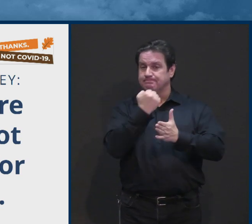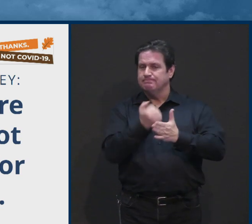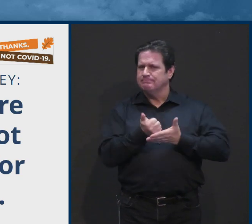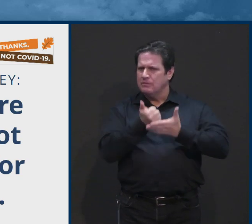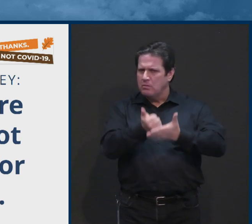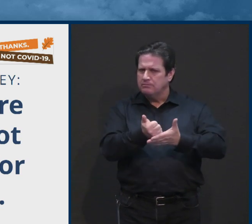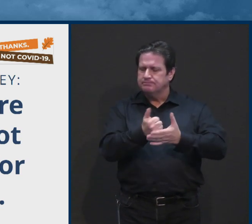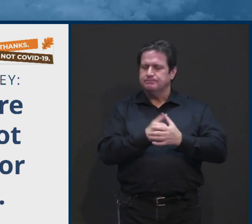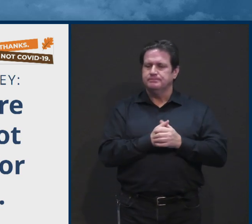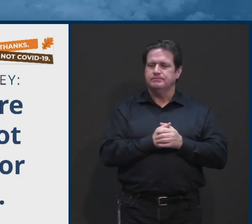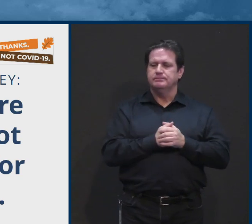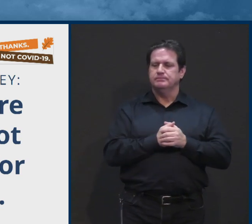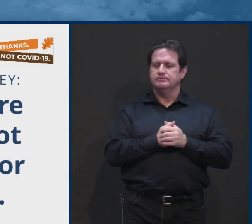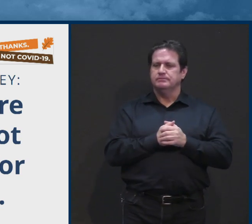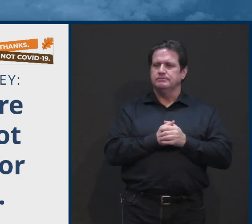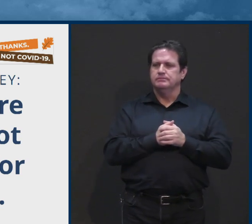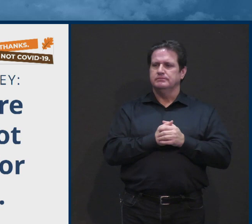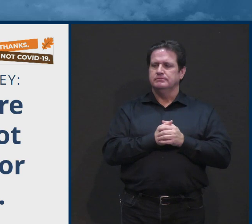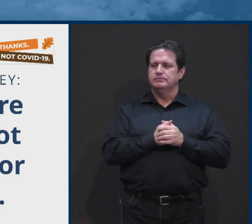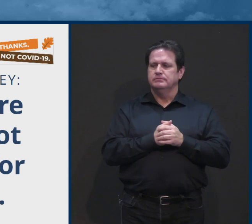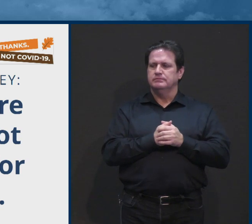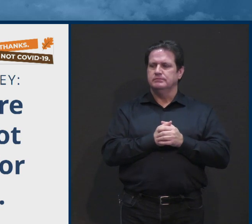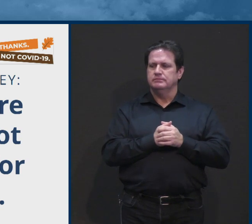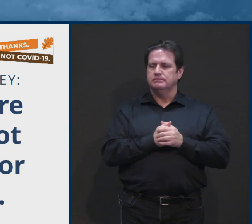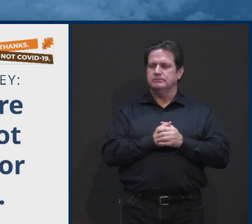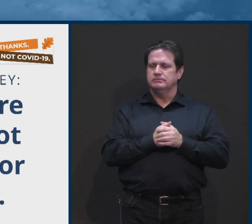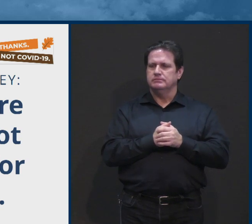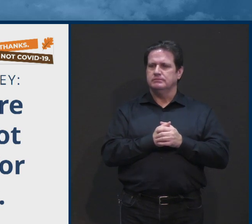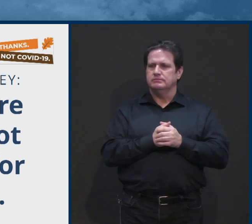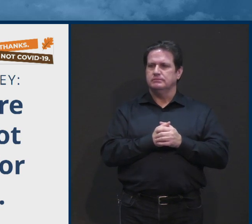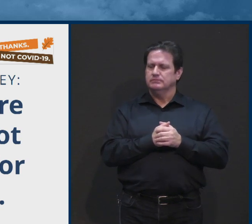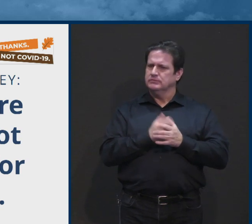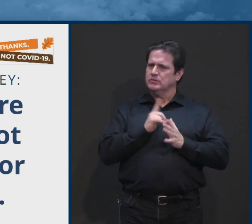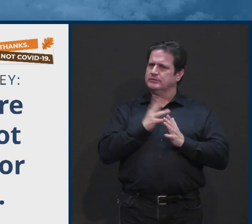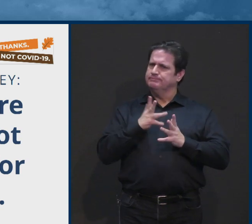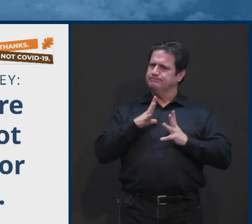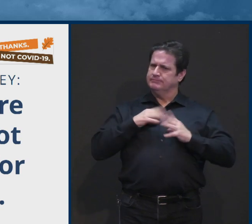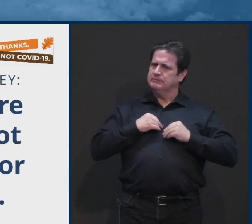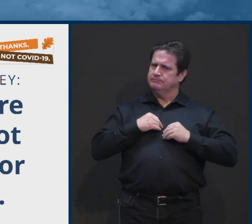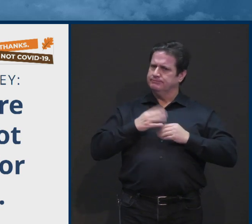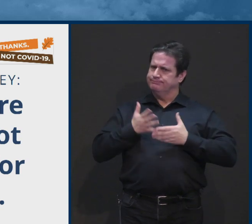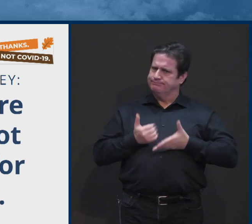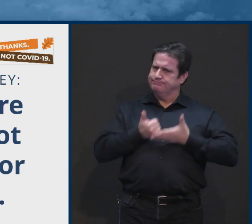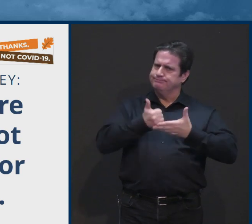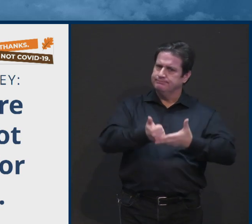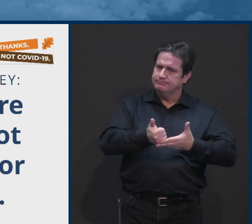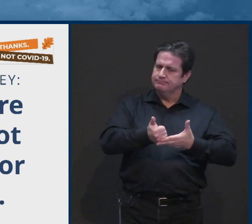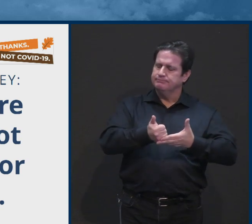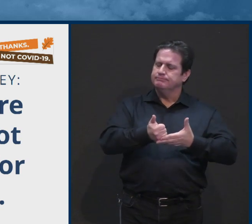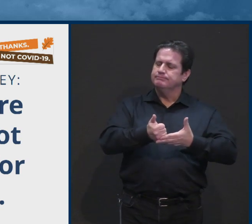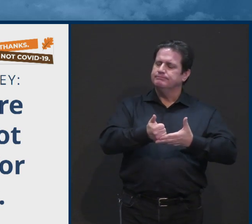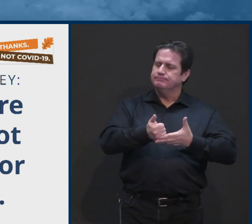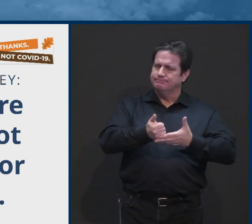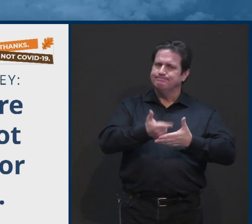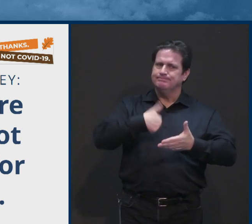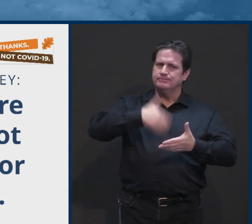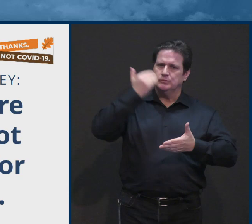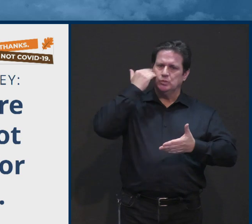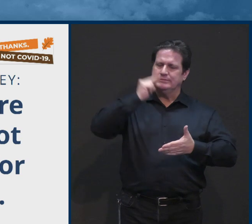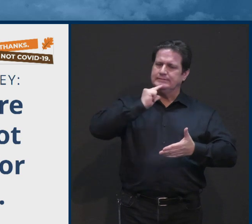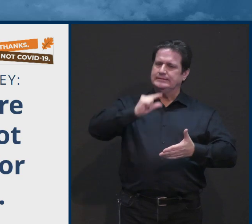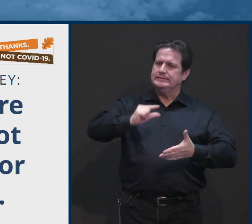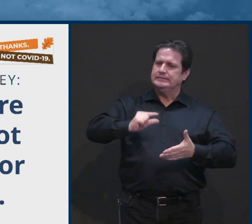So we need everybody to pitch in. We know that the